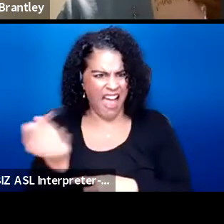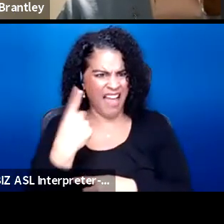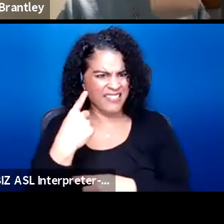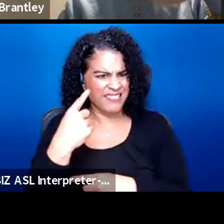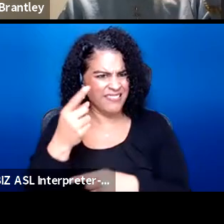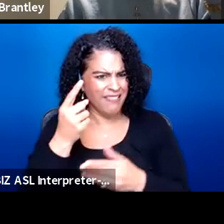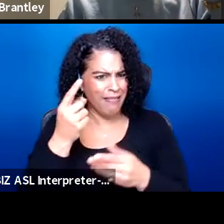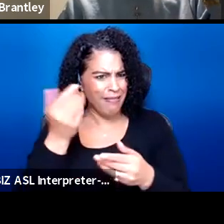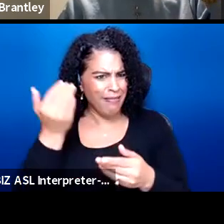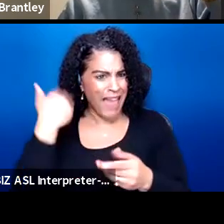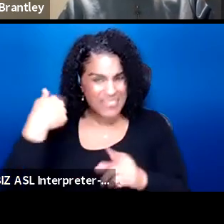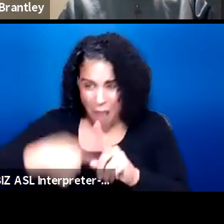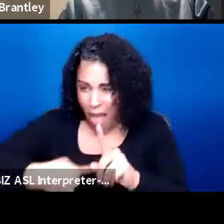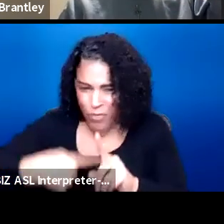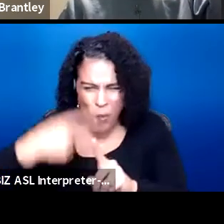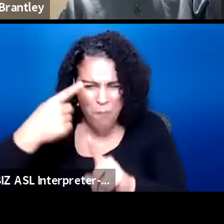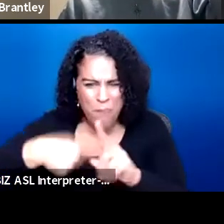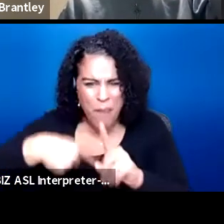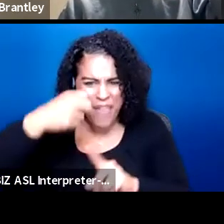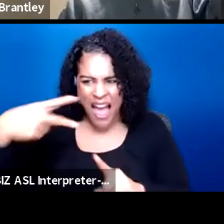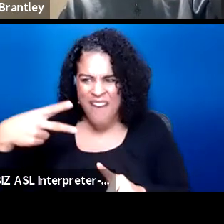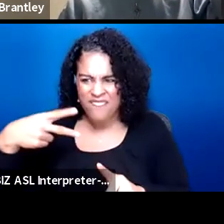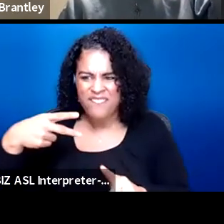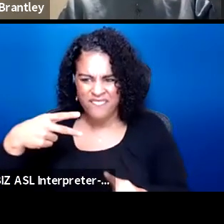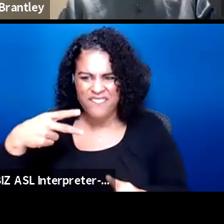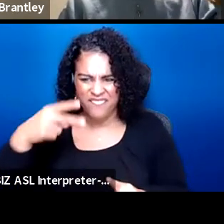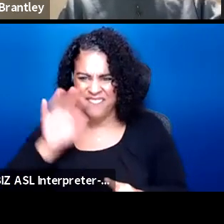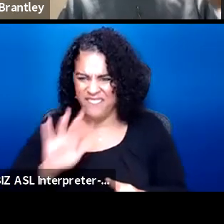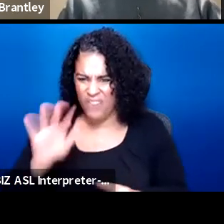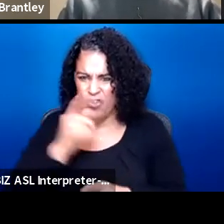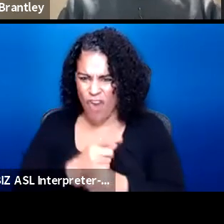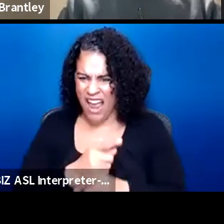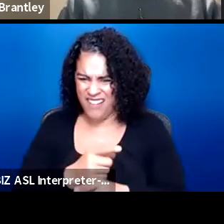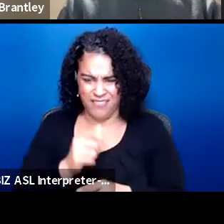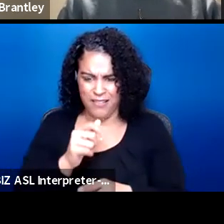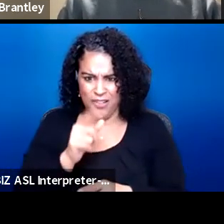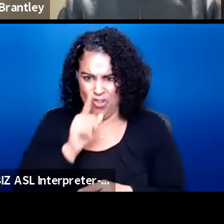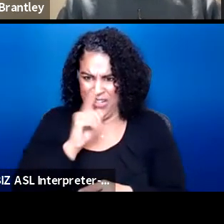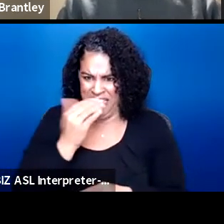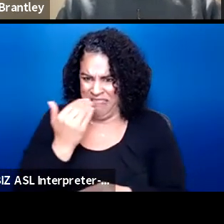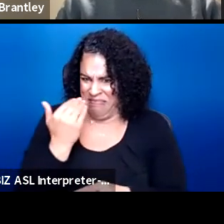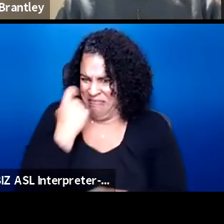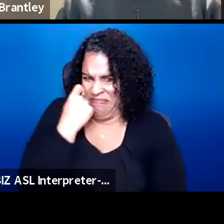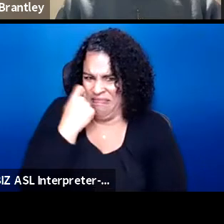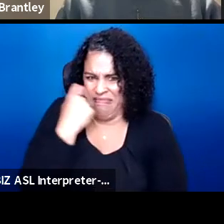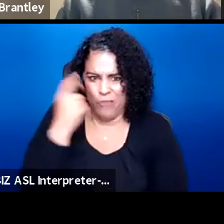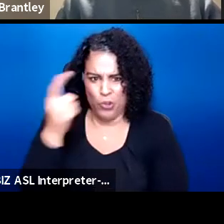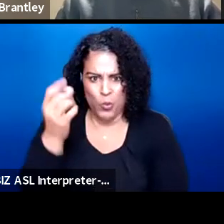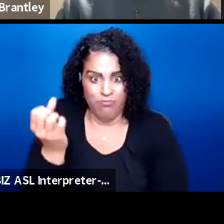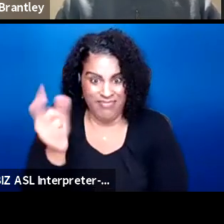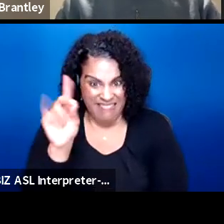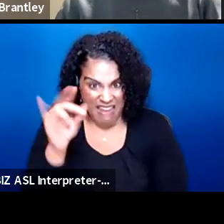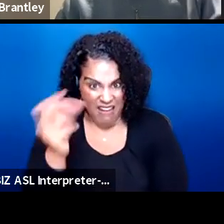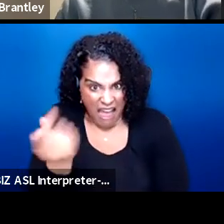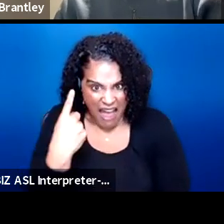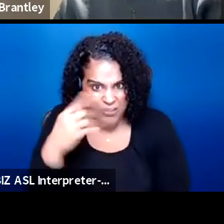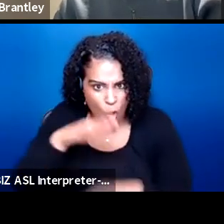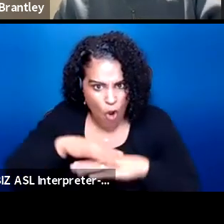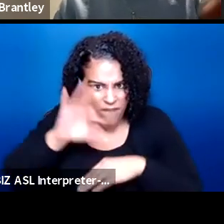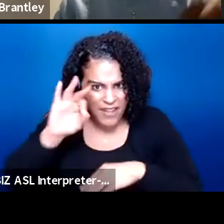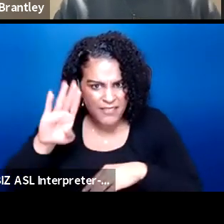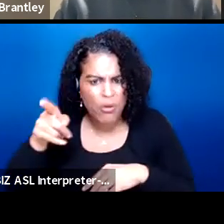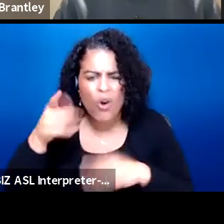was it like a month and a half ago? Yeah, it wasn't far away. It was like pretty recent. But what made